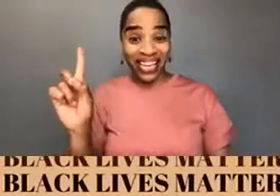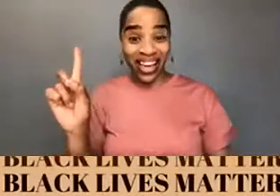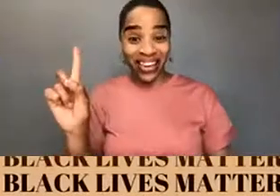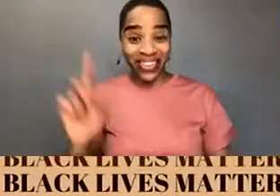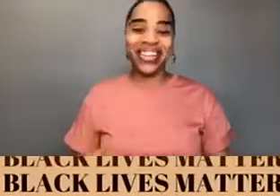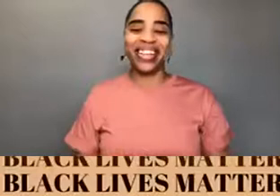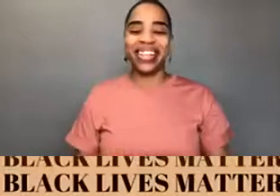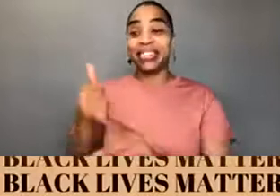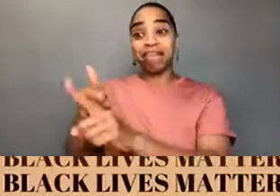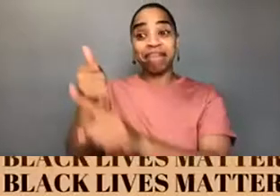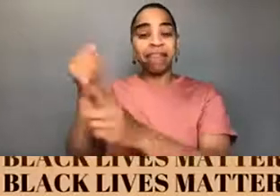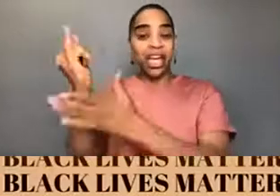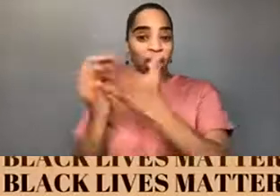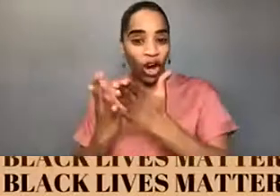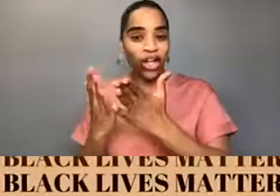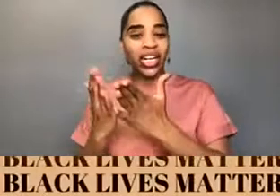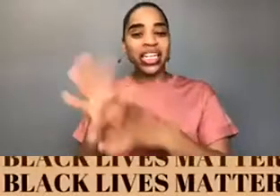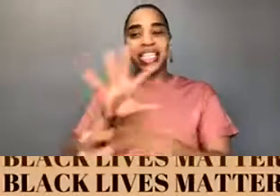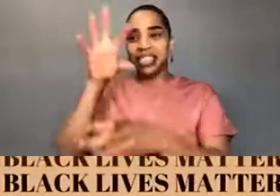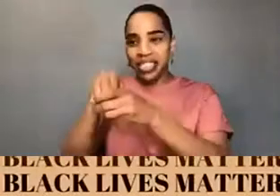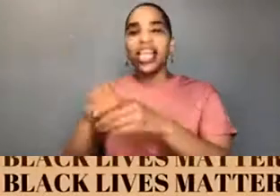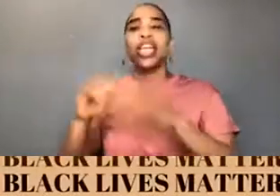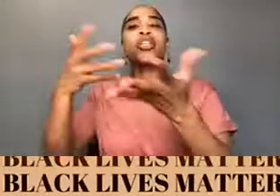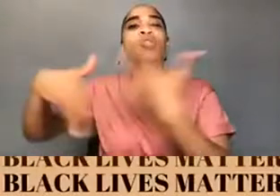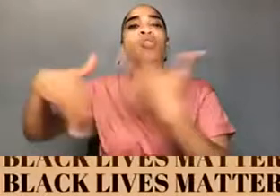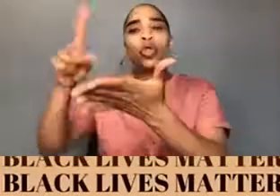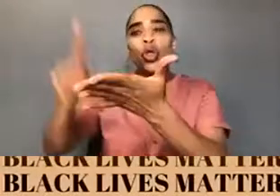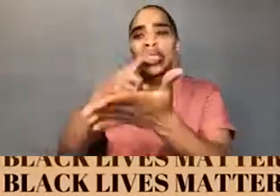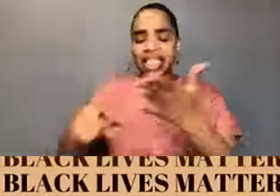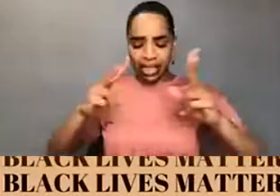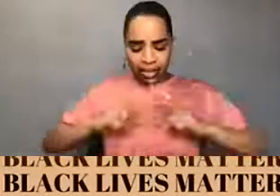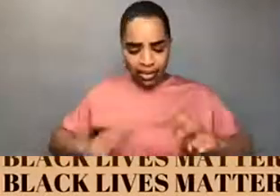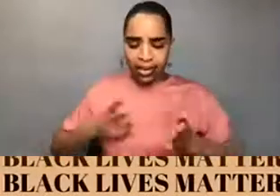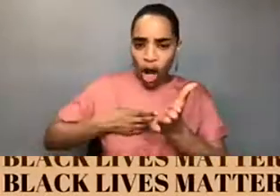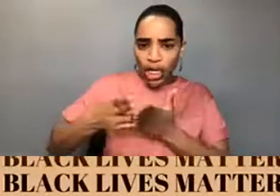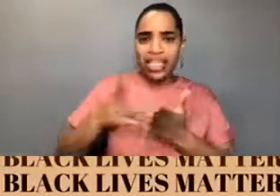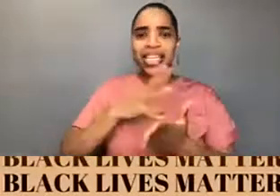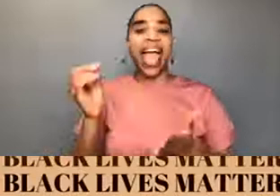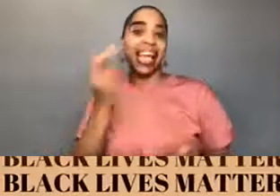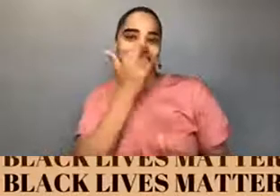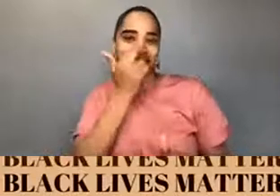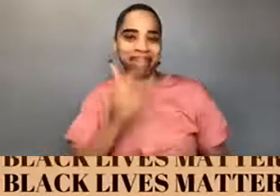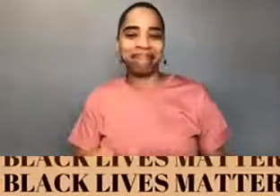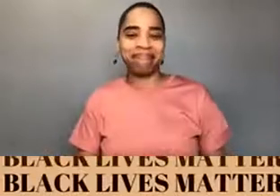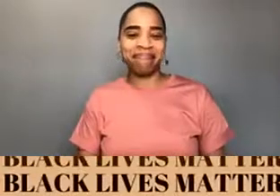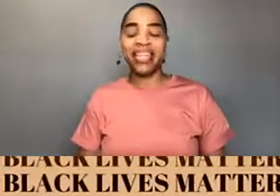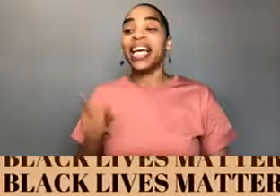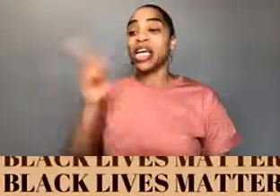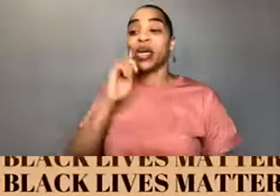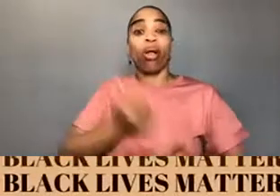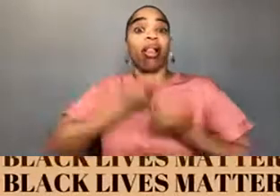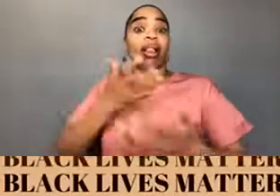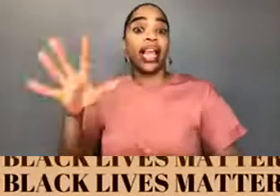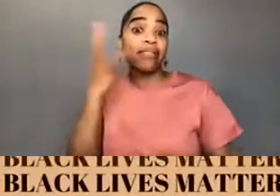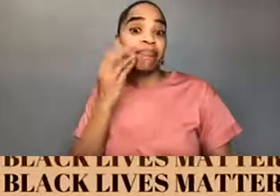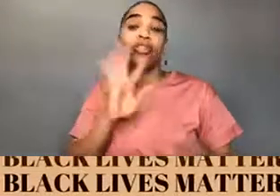described as an artist who is an amalgamation of social critique, introspection, honesty, and humor, using personal narratives to discuss the